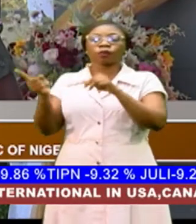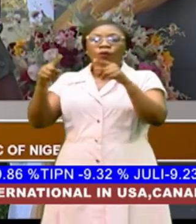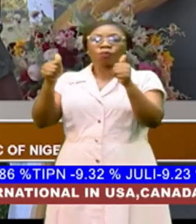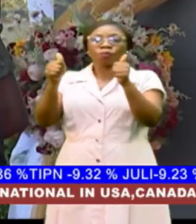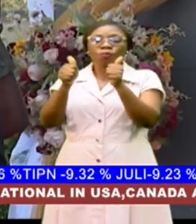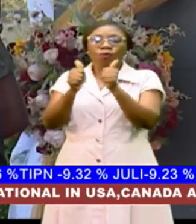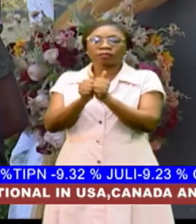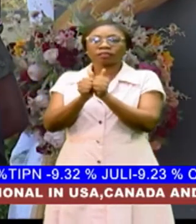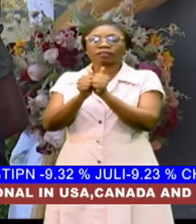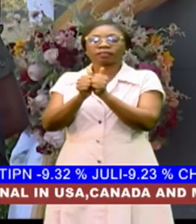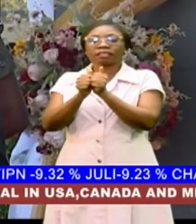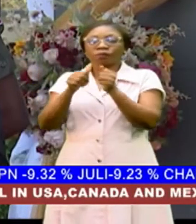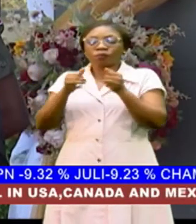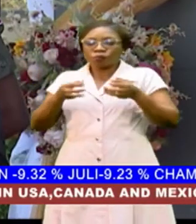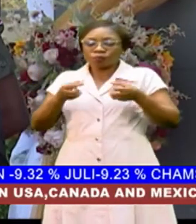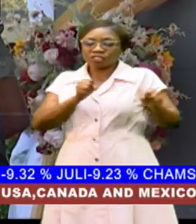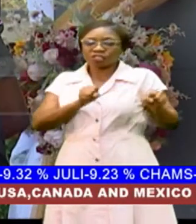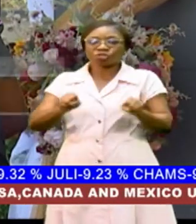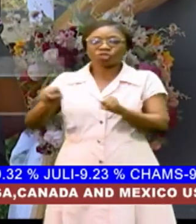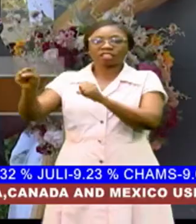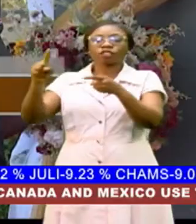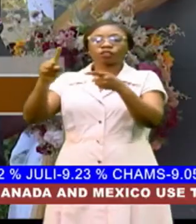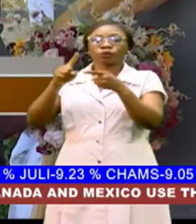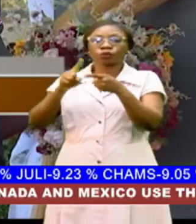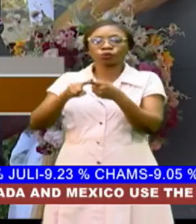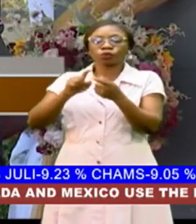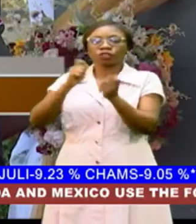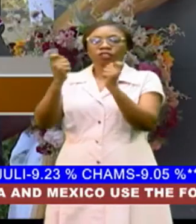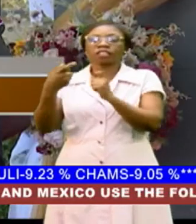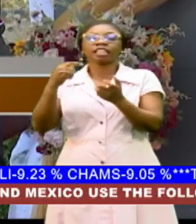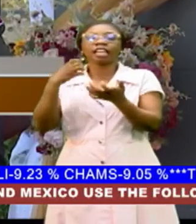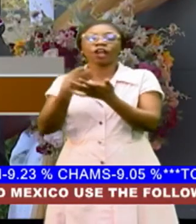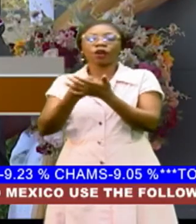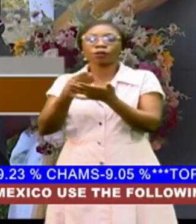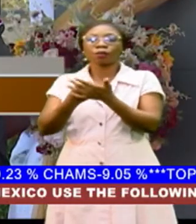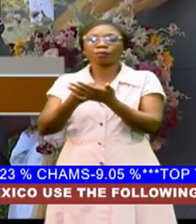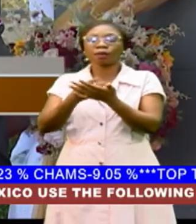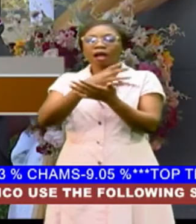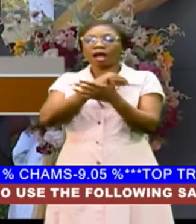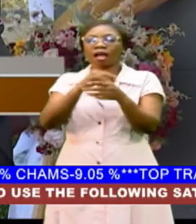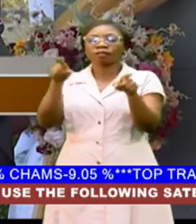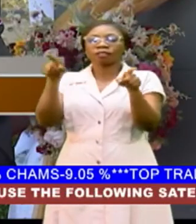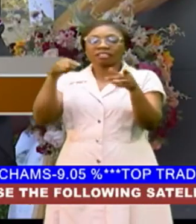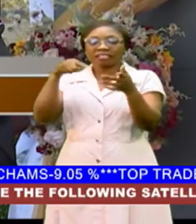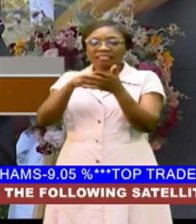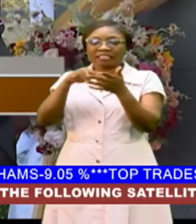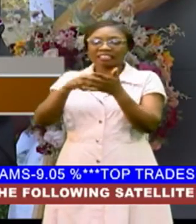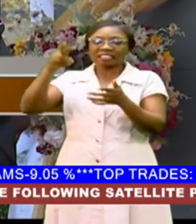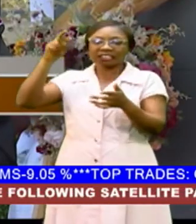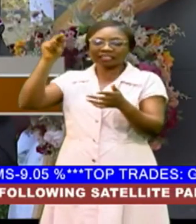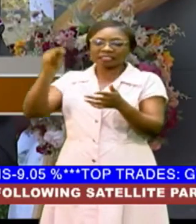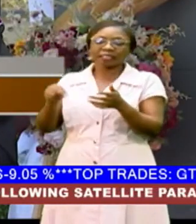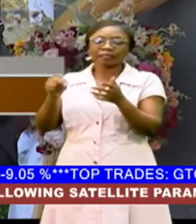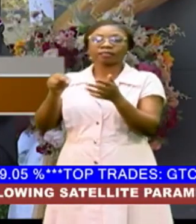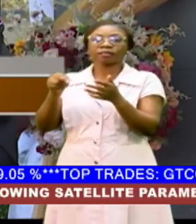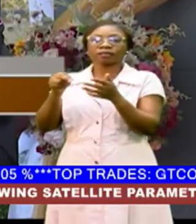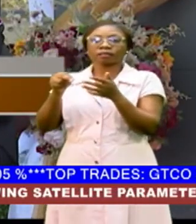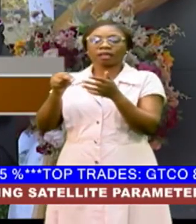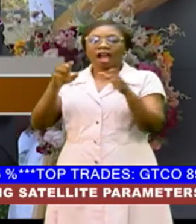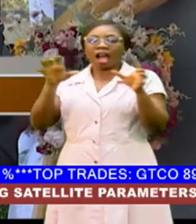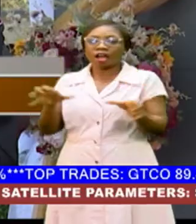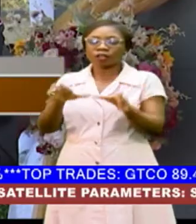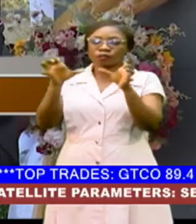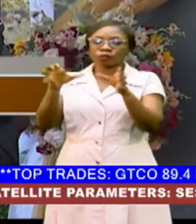of our strategy to reinvigorate the economy. And inevitably, this path demands tough decisions, yet